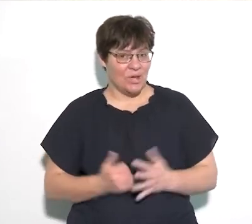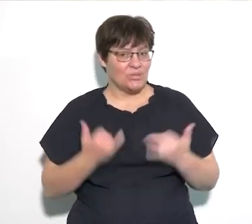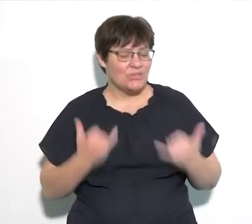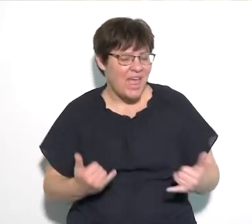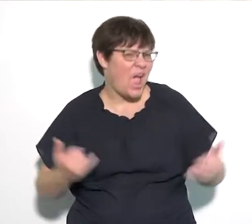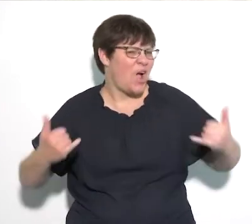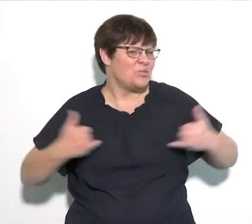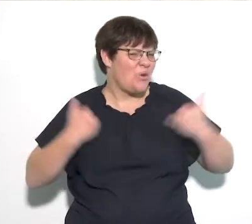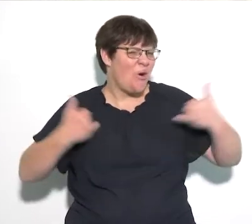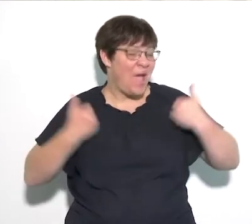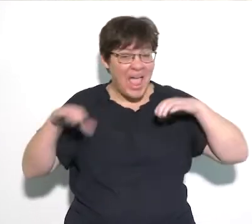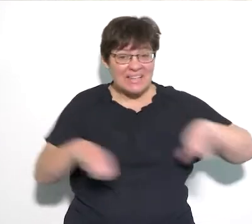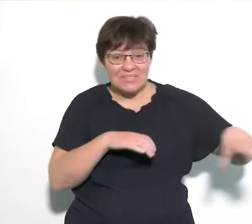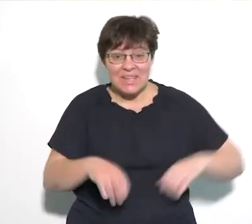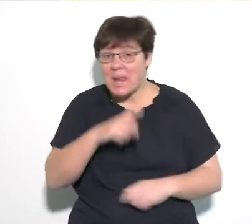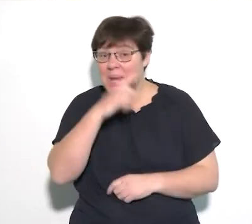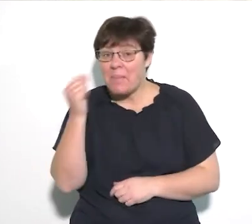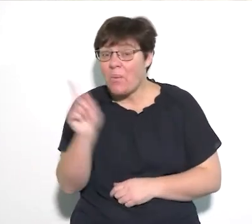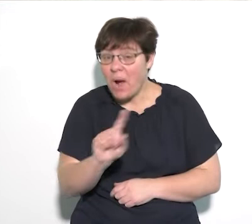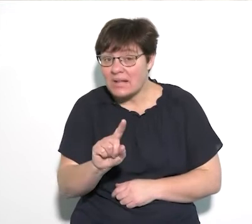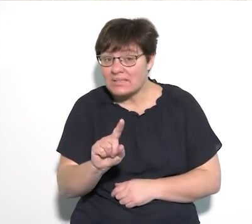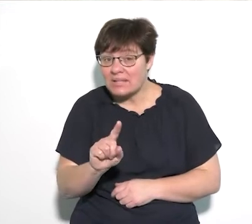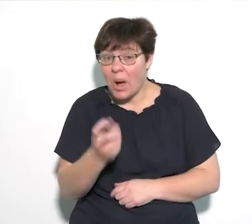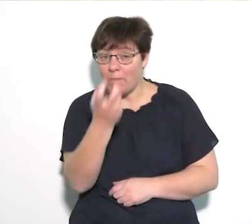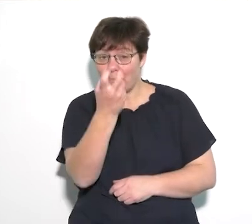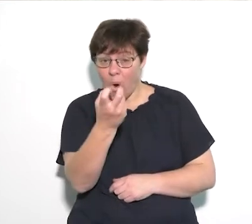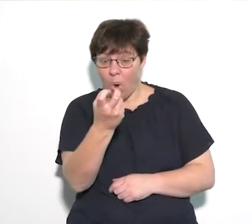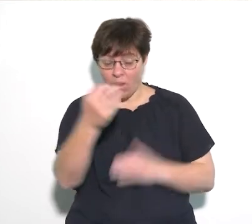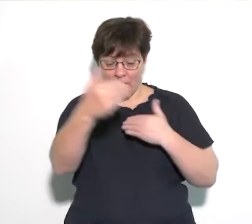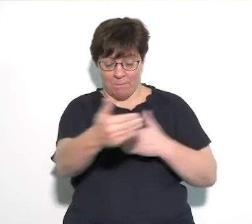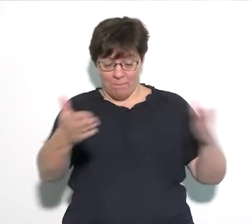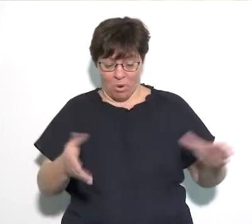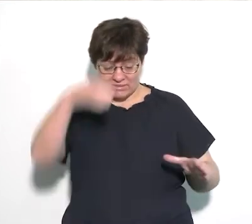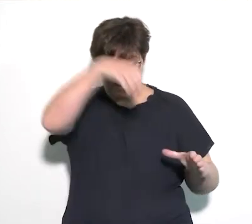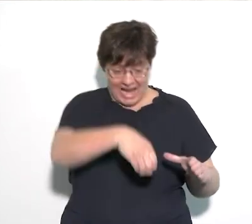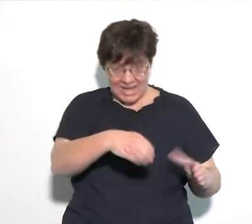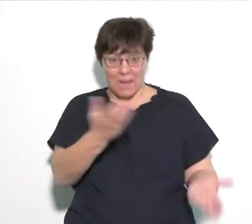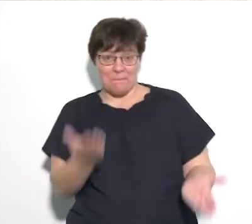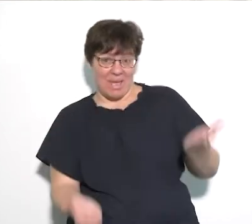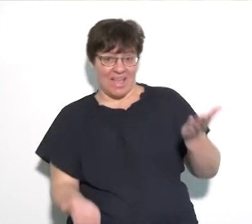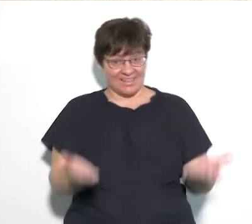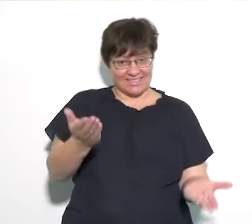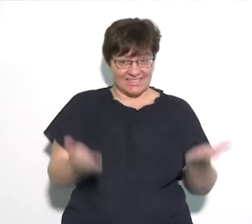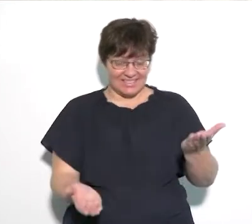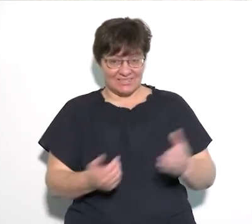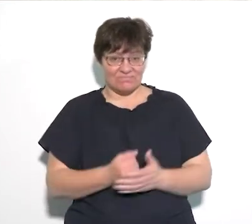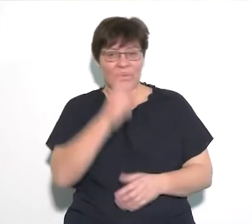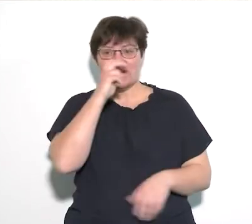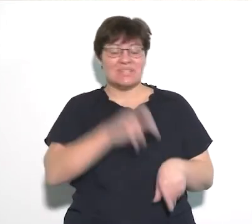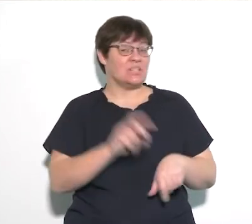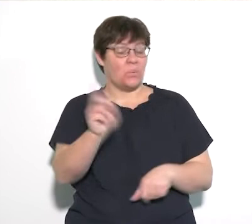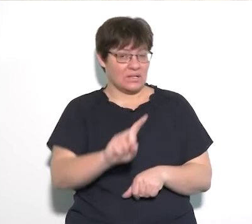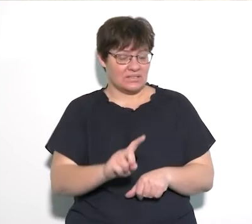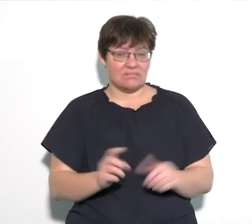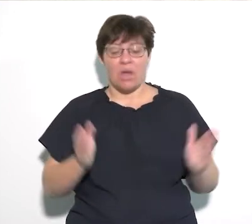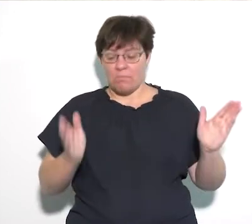have a fun activity. It's called balancing a ball in a box. Here's what you'll need. You